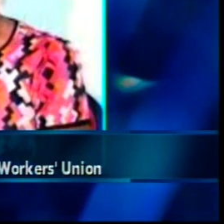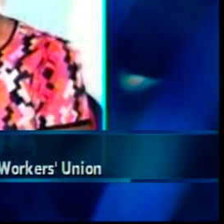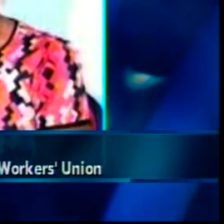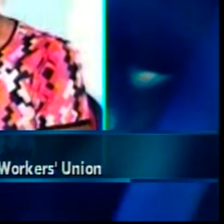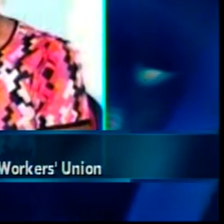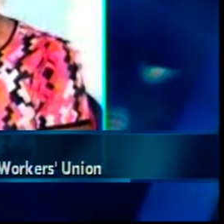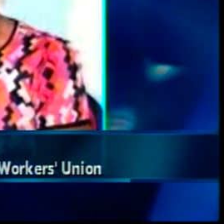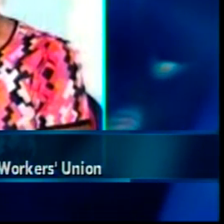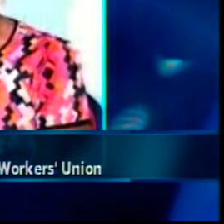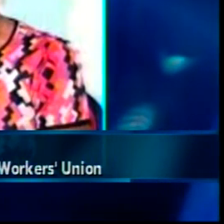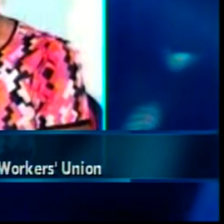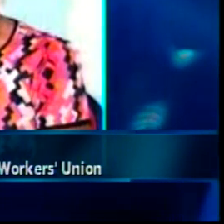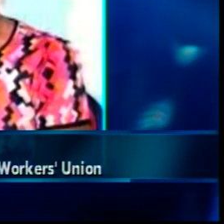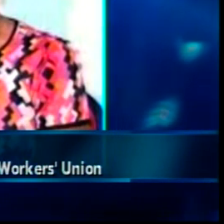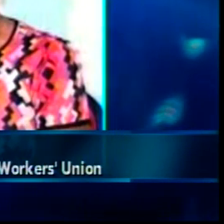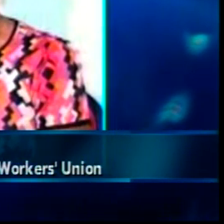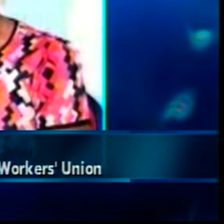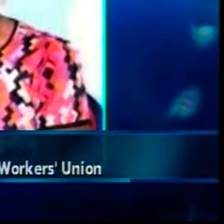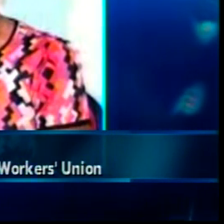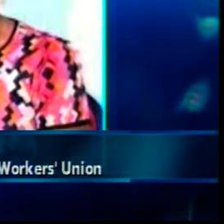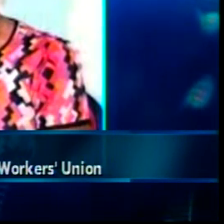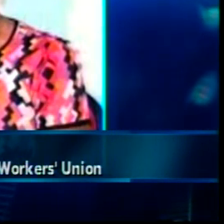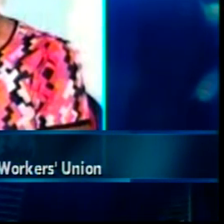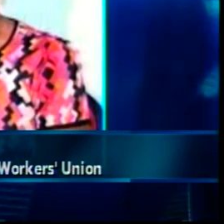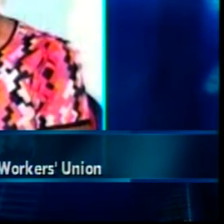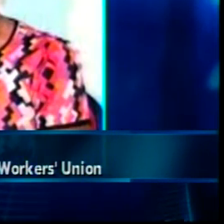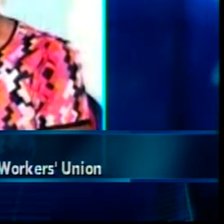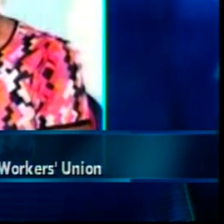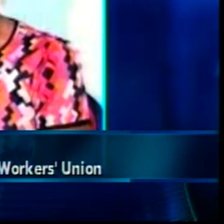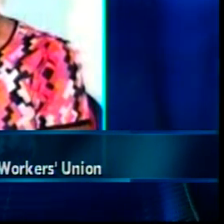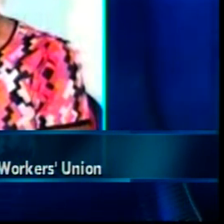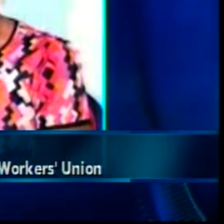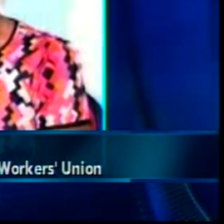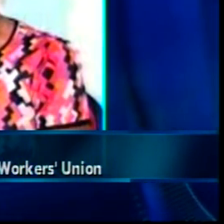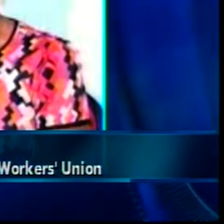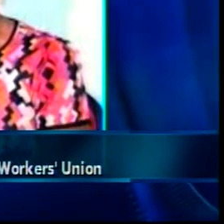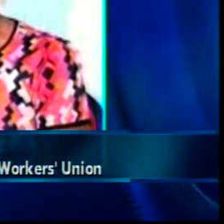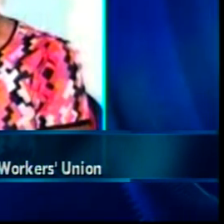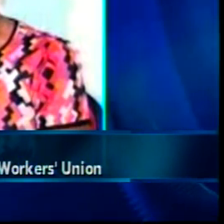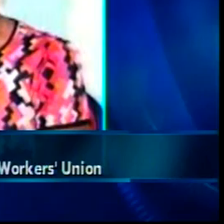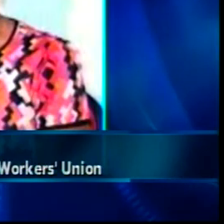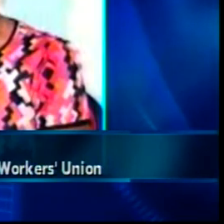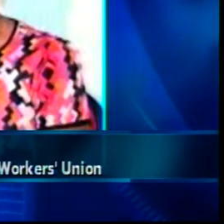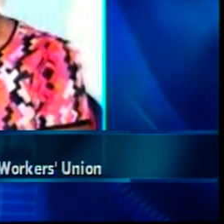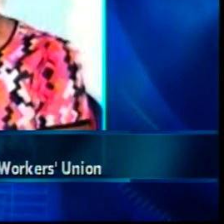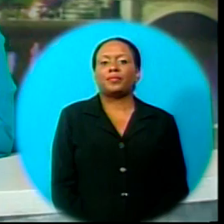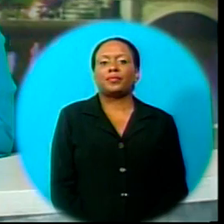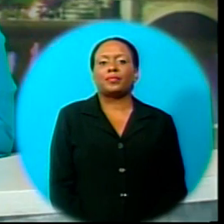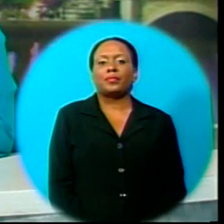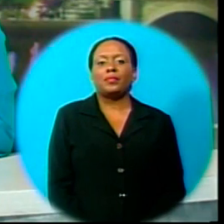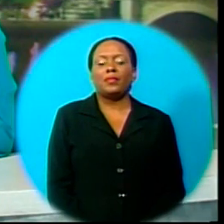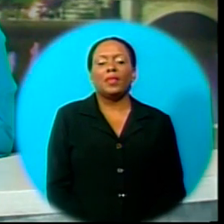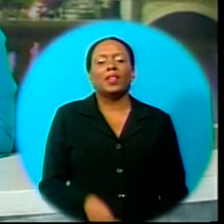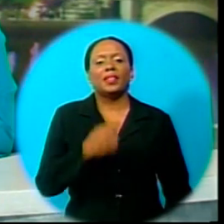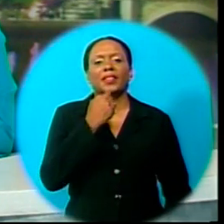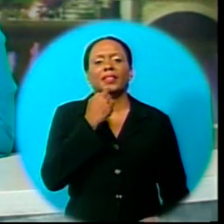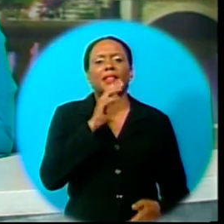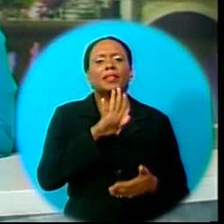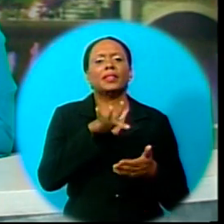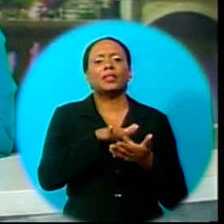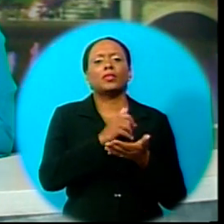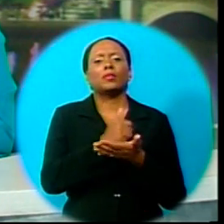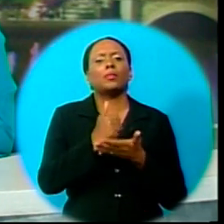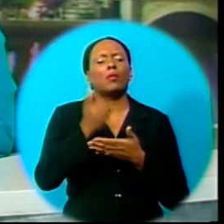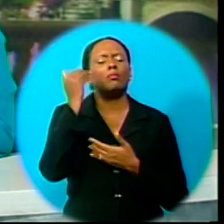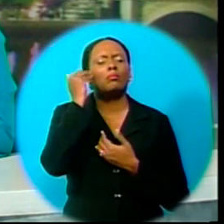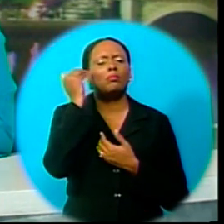unit who might be interested in the position being advertised. So that is what we had insisted on. Ms. Moore says the